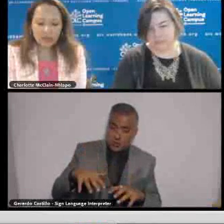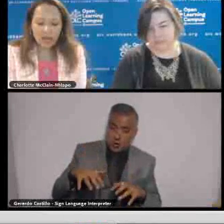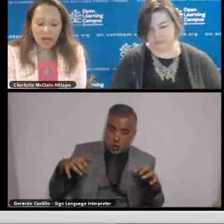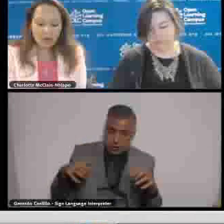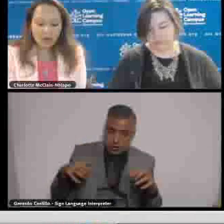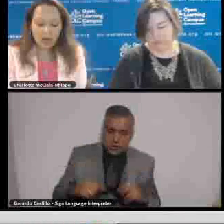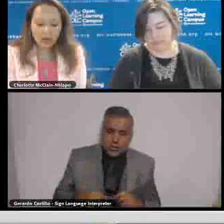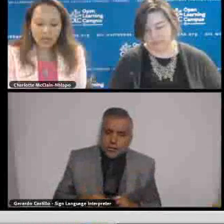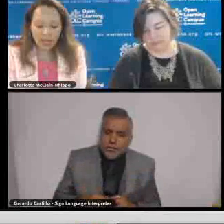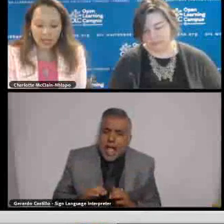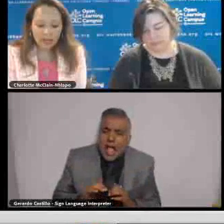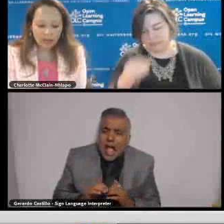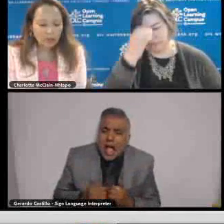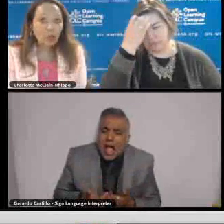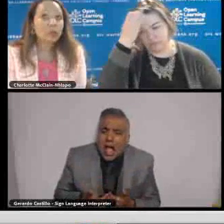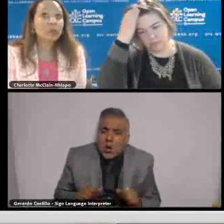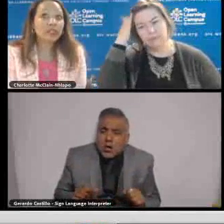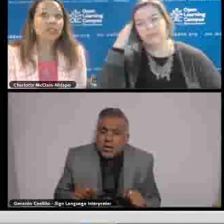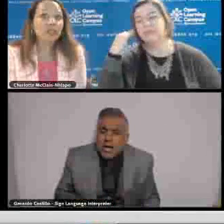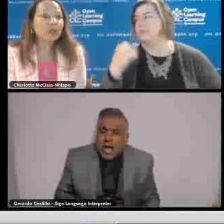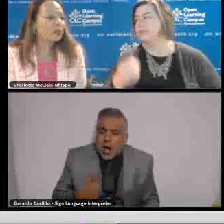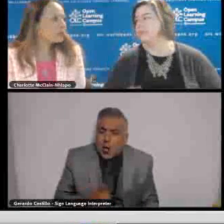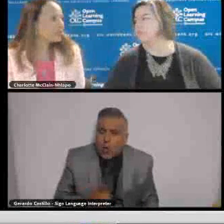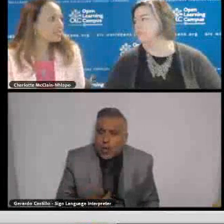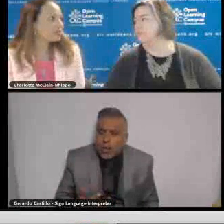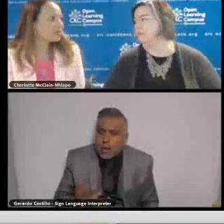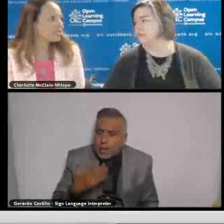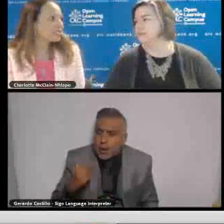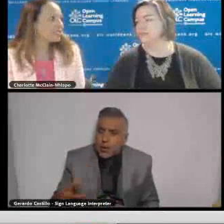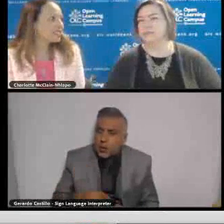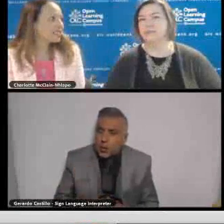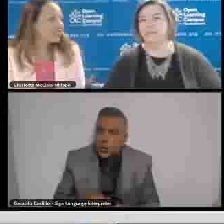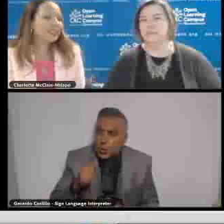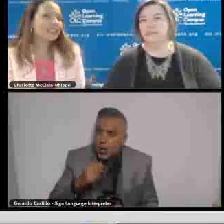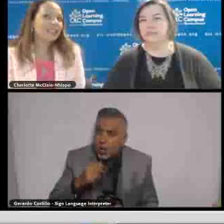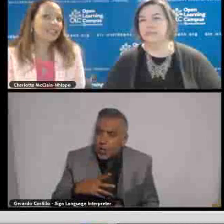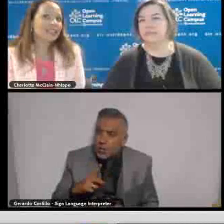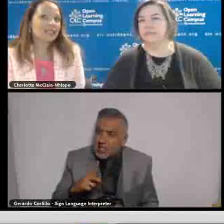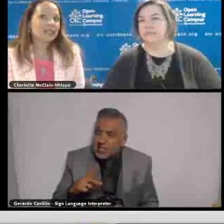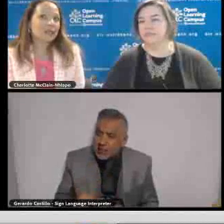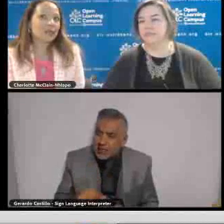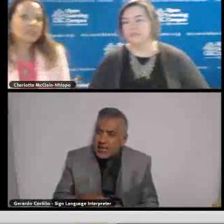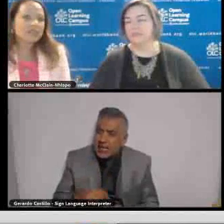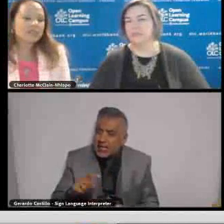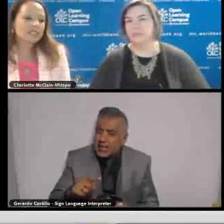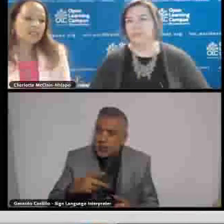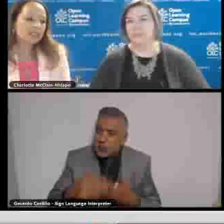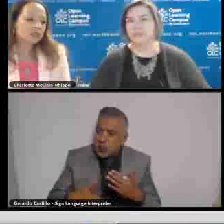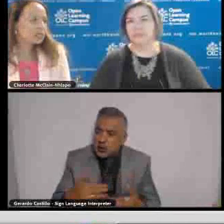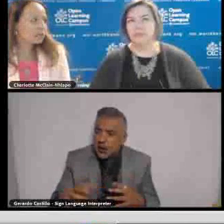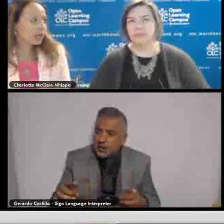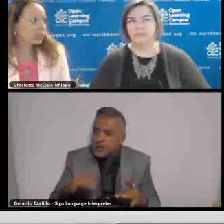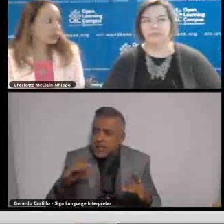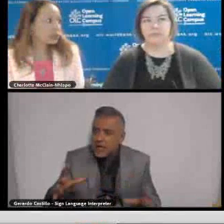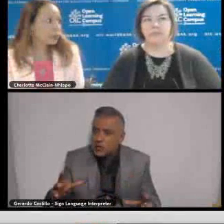how can we better include women with disabilities in the process of disaster risk